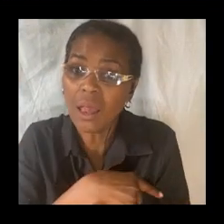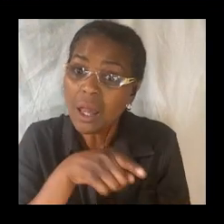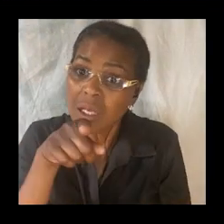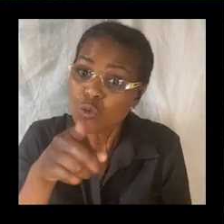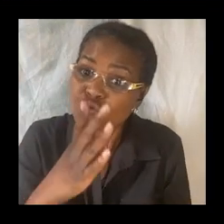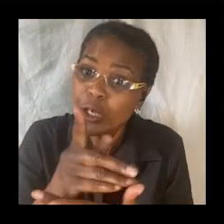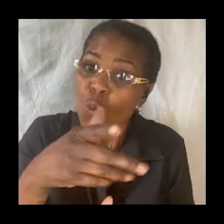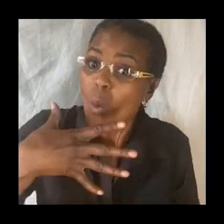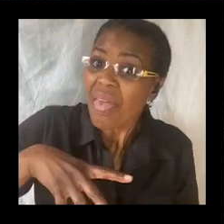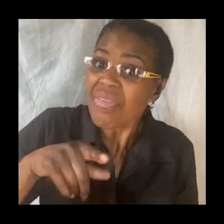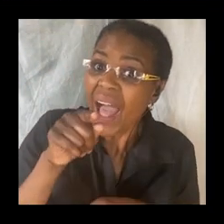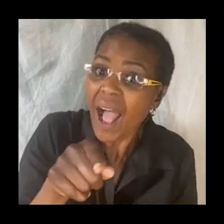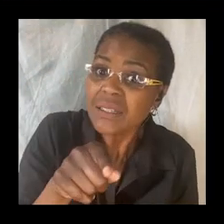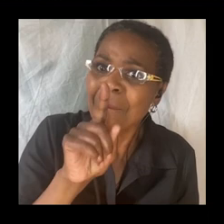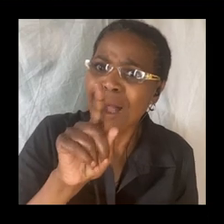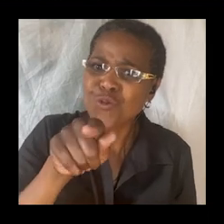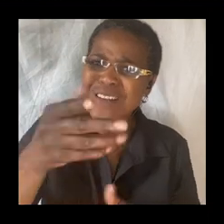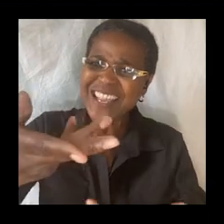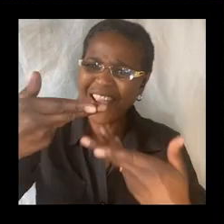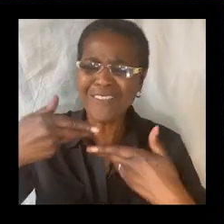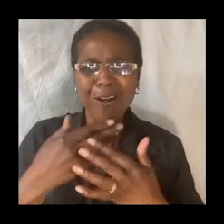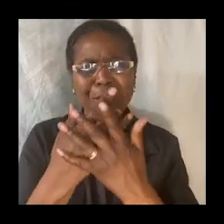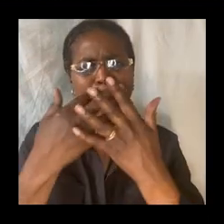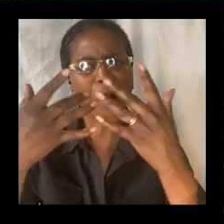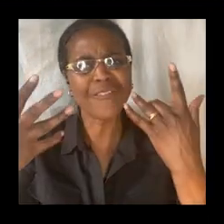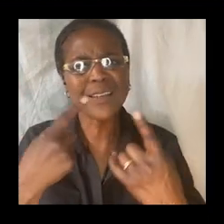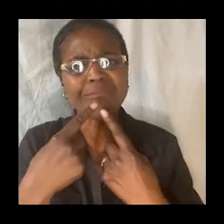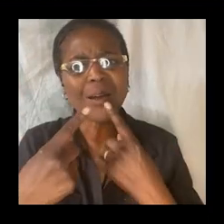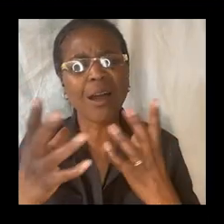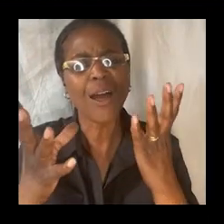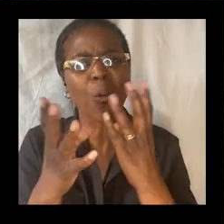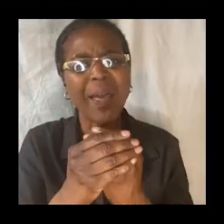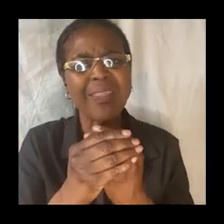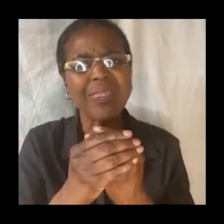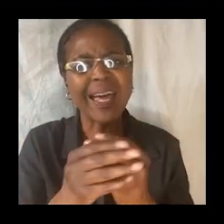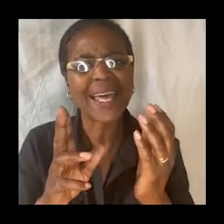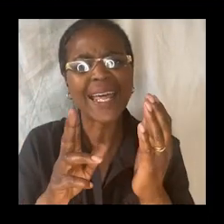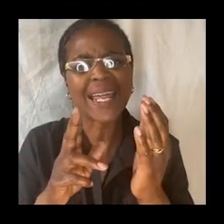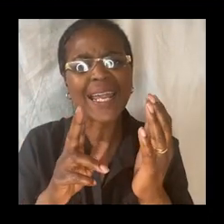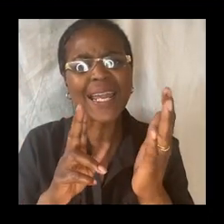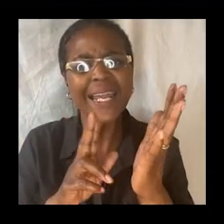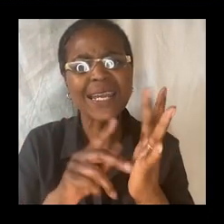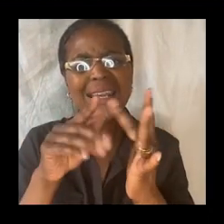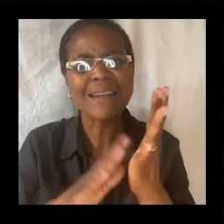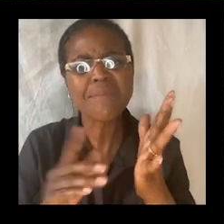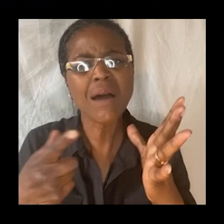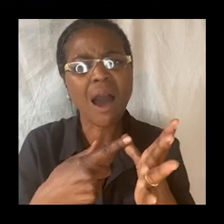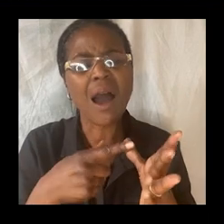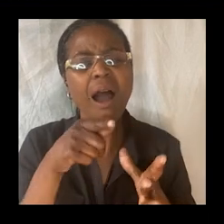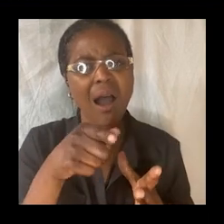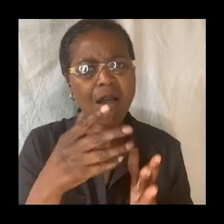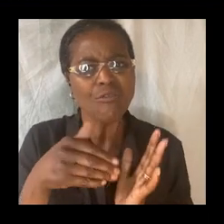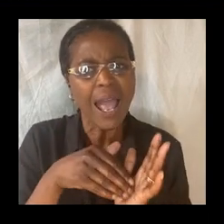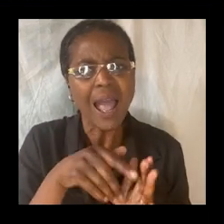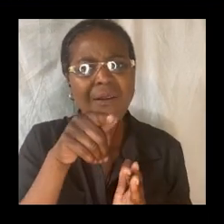of what's going on at the hospital with this little baby, but you give us so much detail, especially when Mina arrives, of